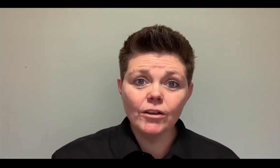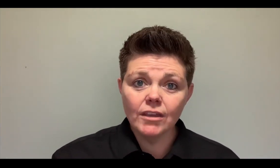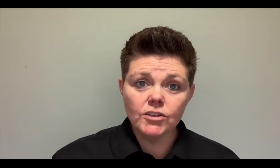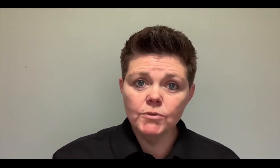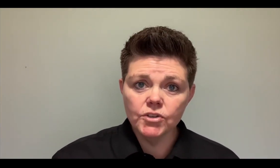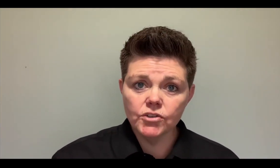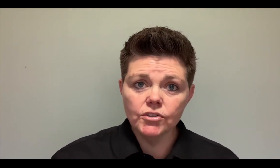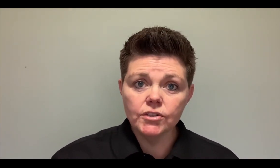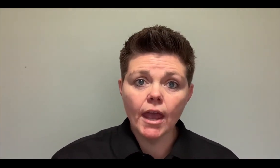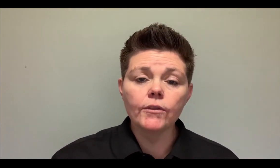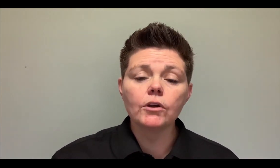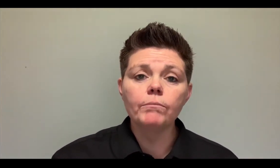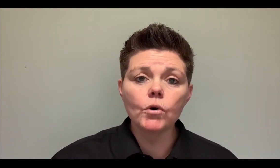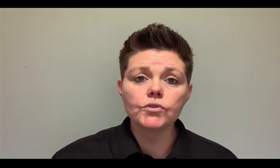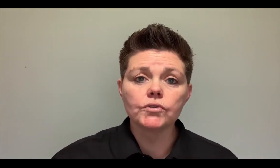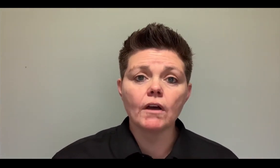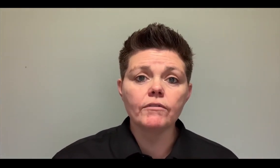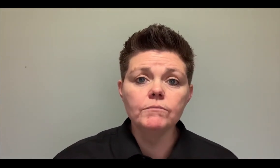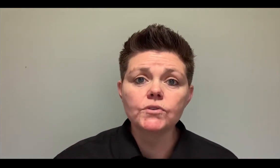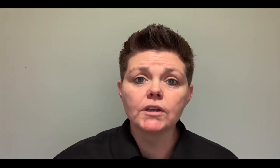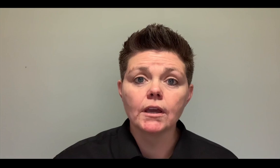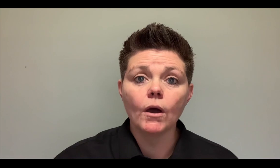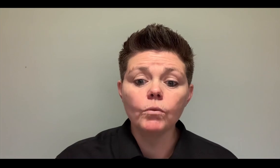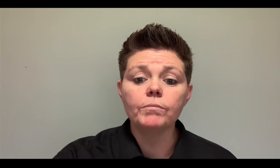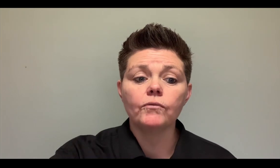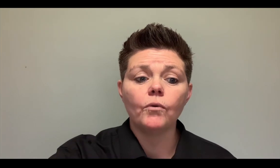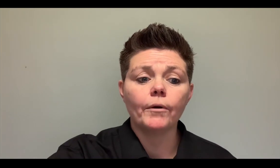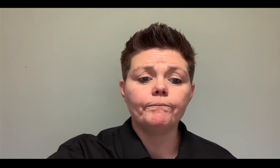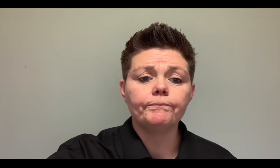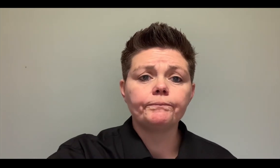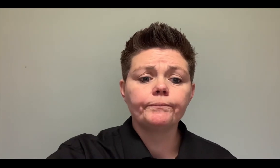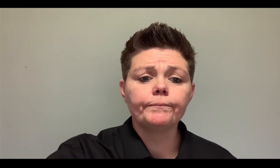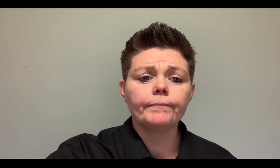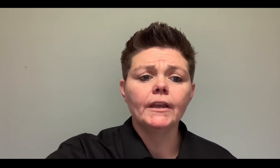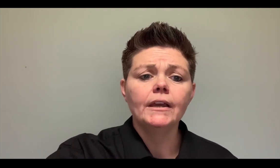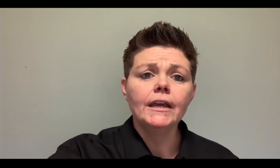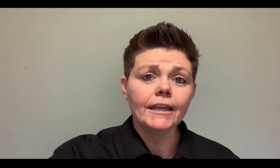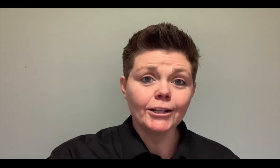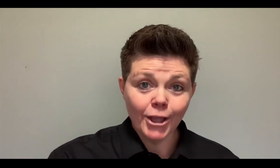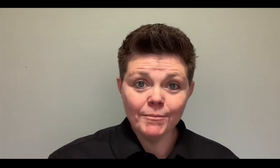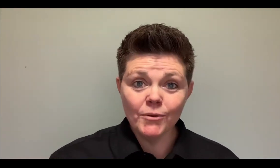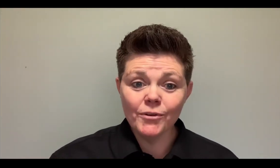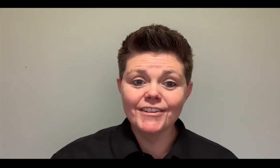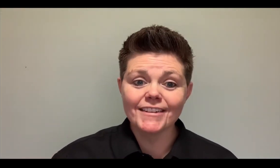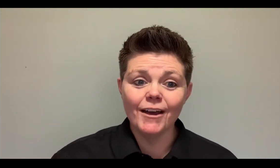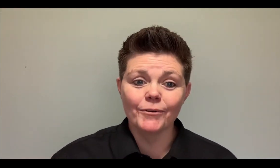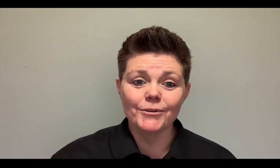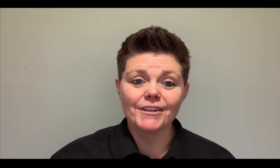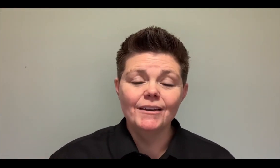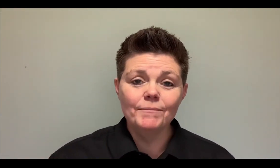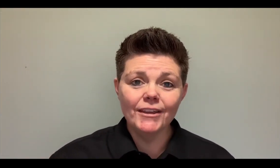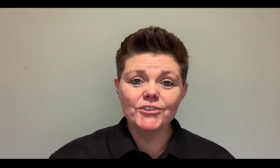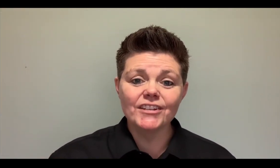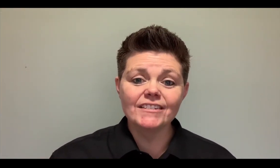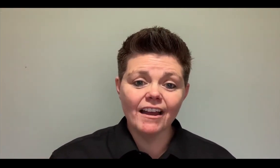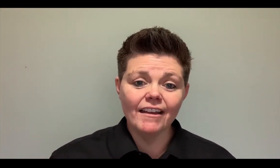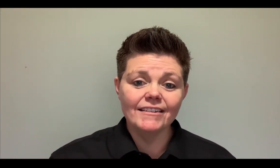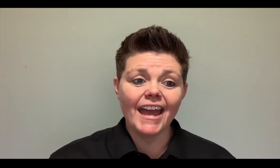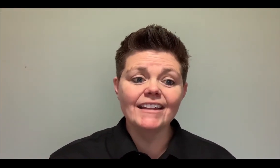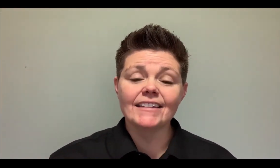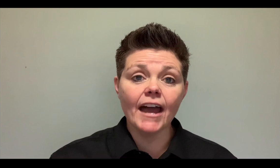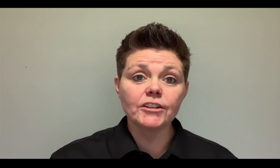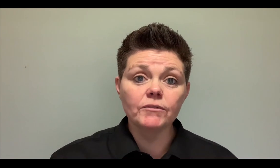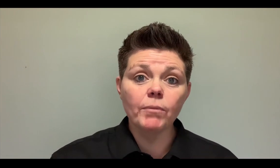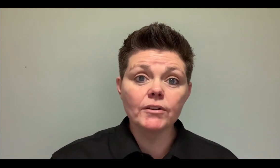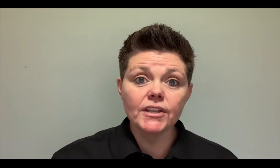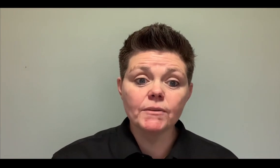efforts, our guest musicians, and the composers of the music that we perform. In alignment with this effort, PLC signed